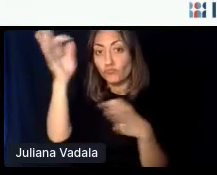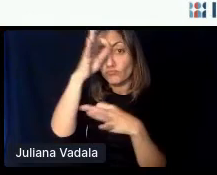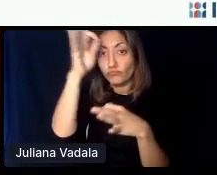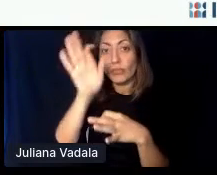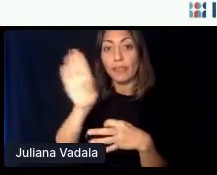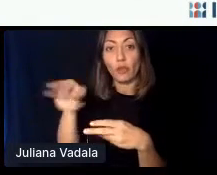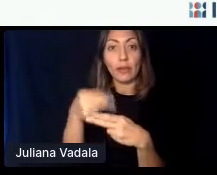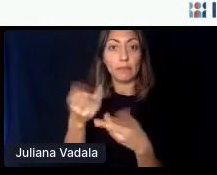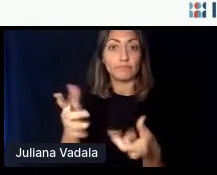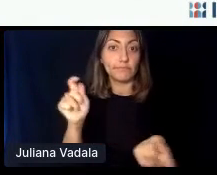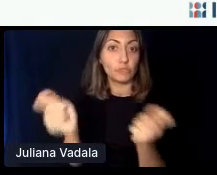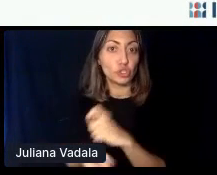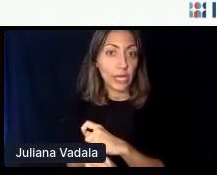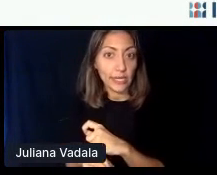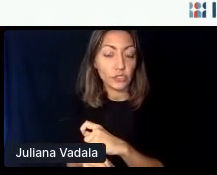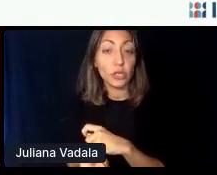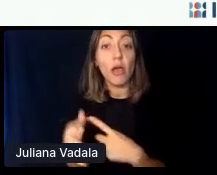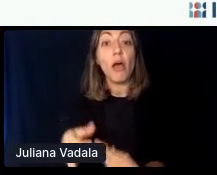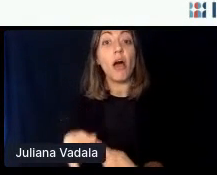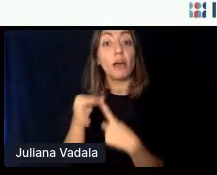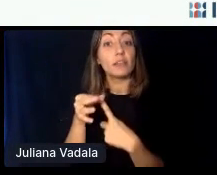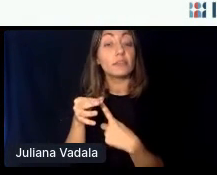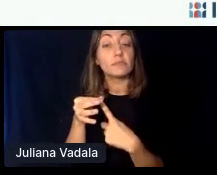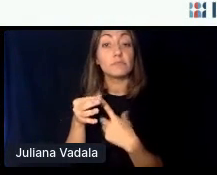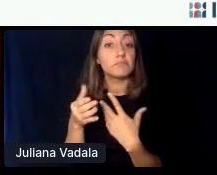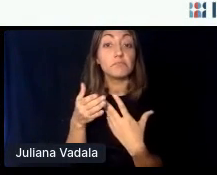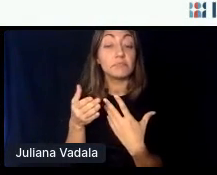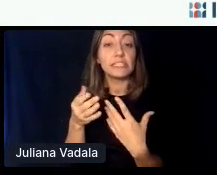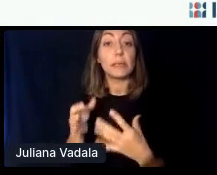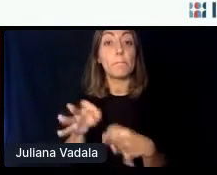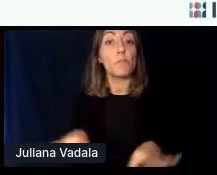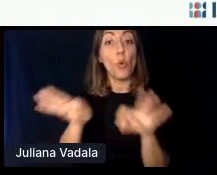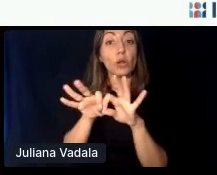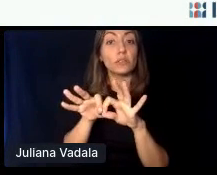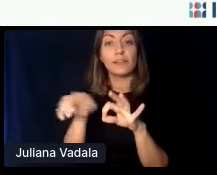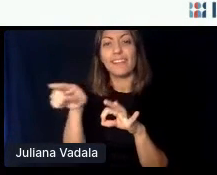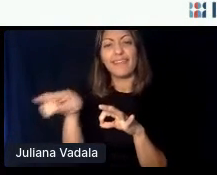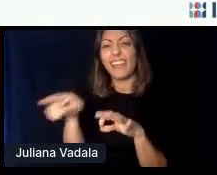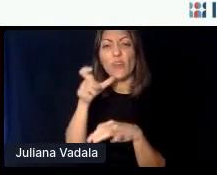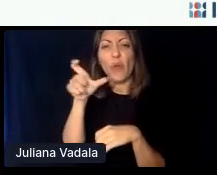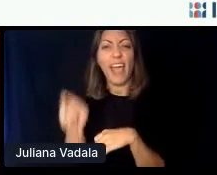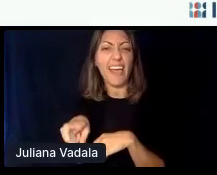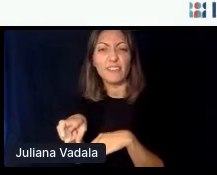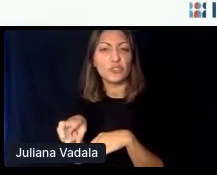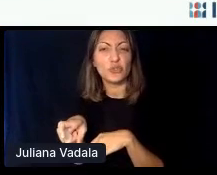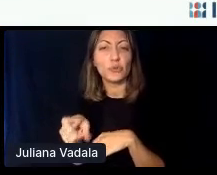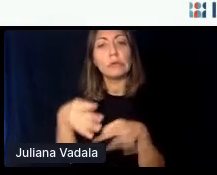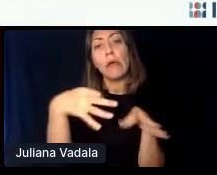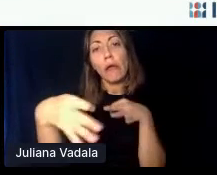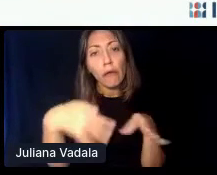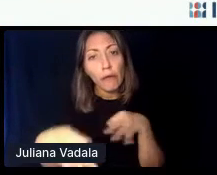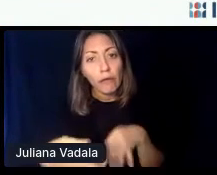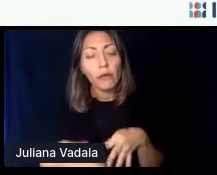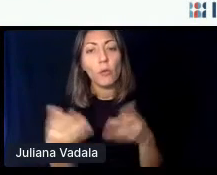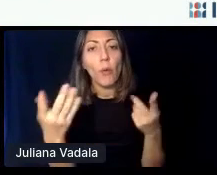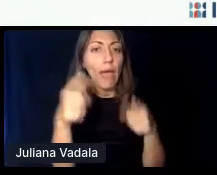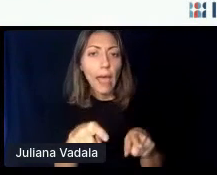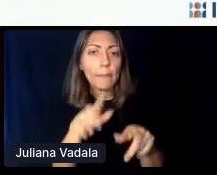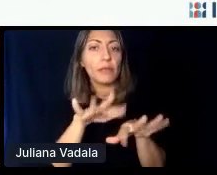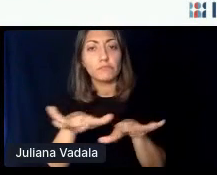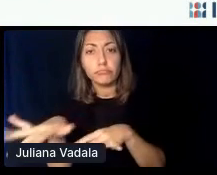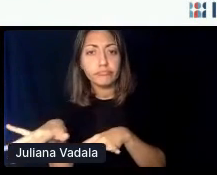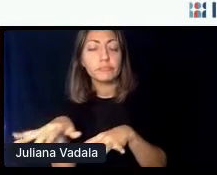and describes their gender experience to us or not, to just make amends, use the name that they're asking for, and move forward